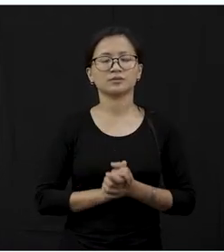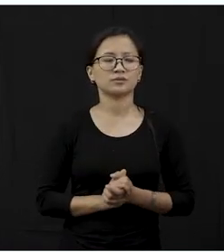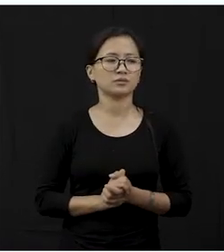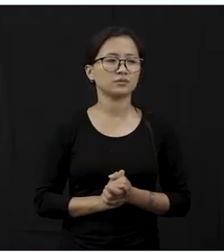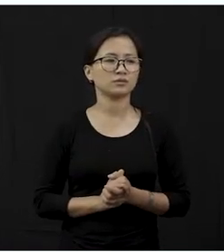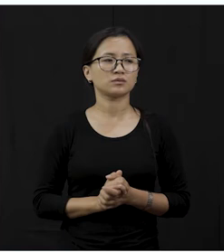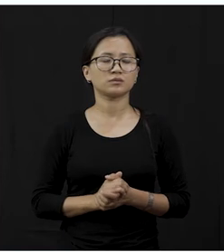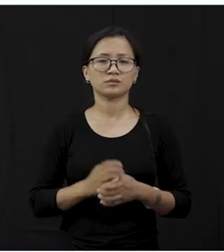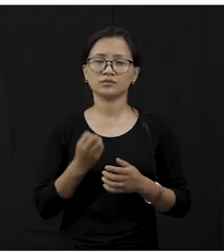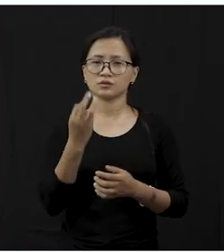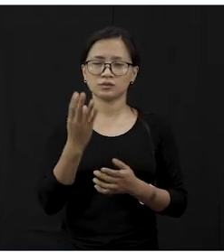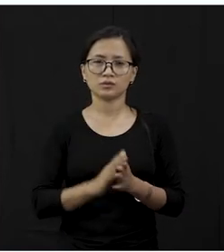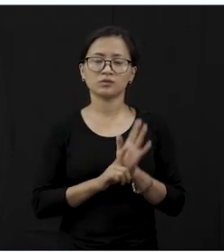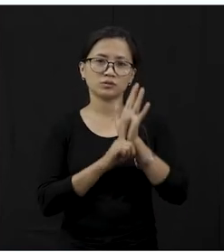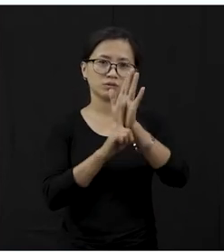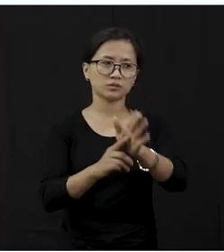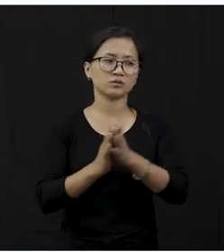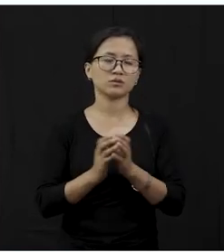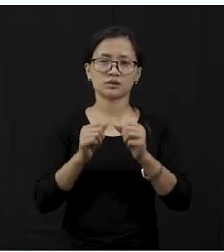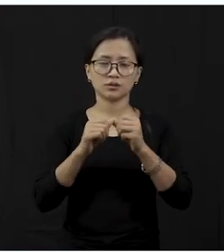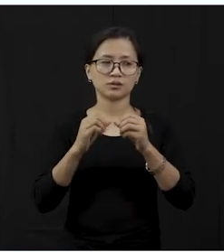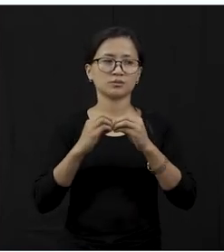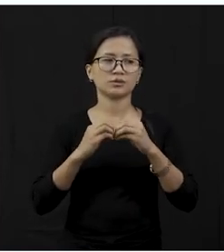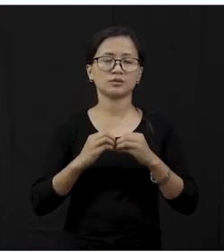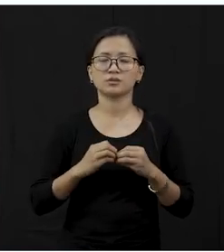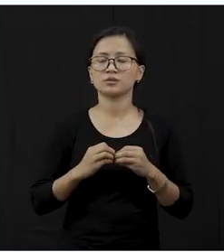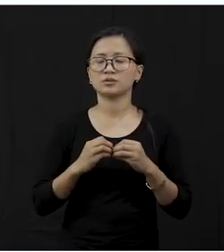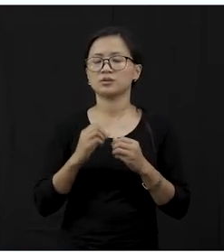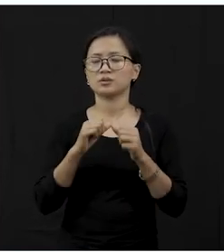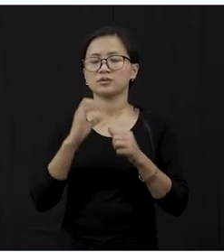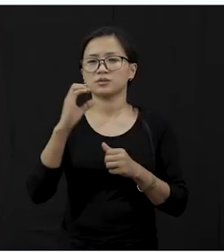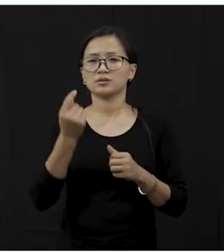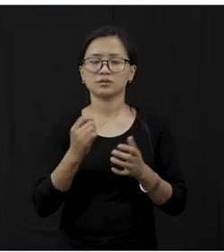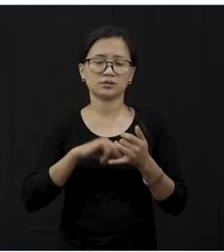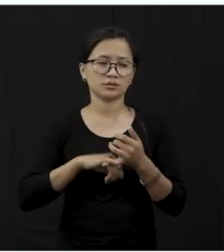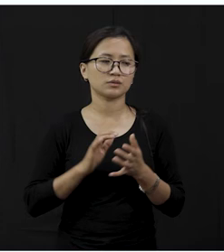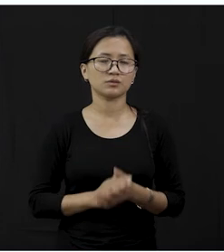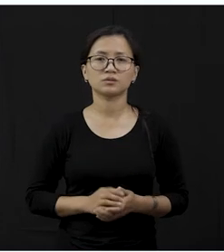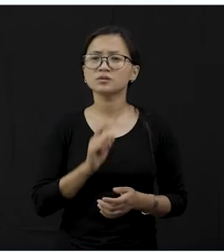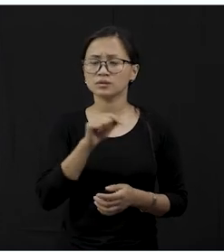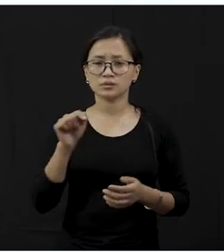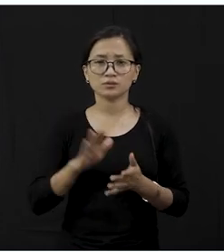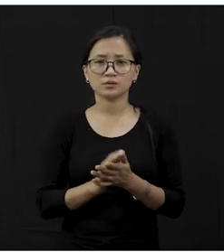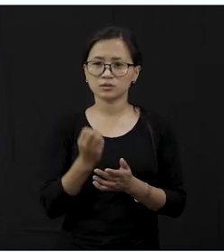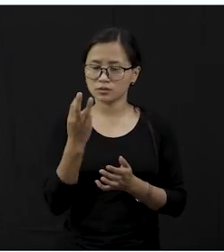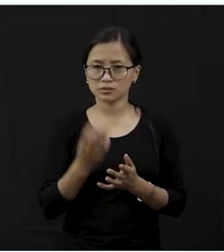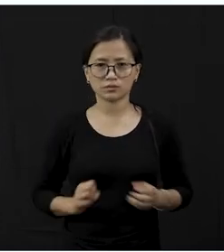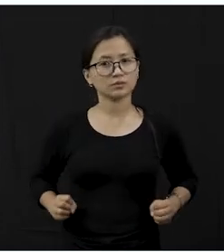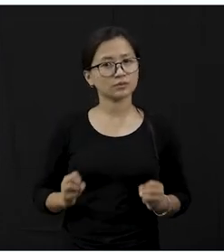So from the numbers shown in the abacus. Okay, so from which number shall we start?